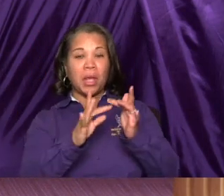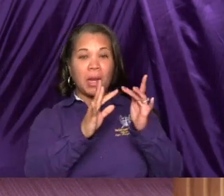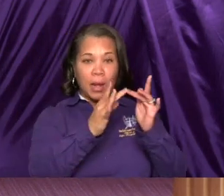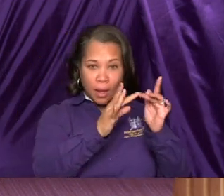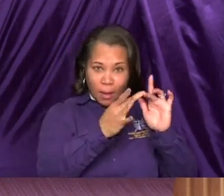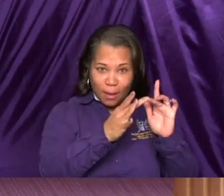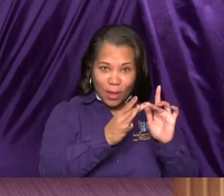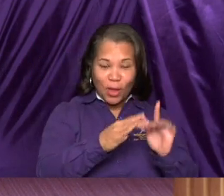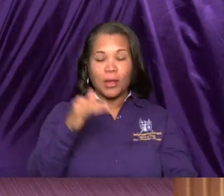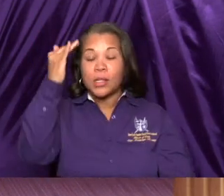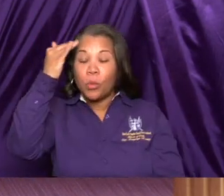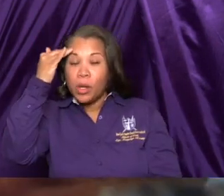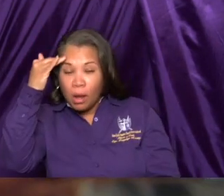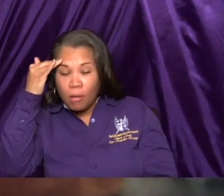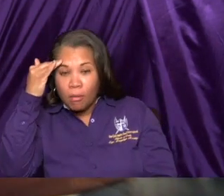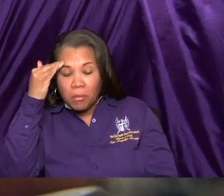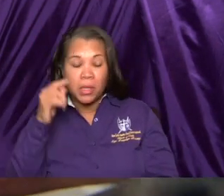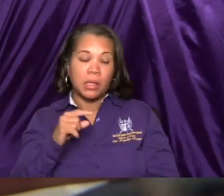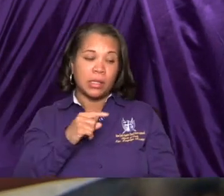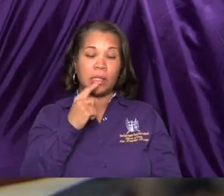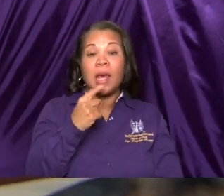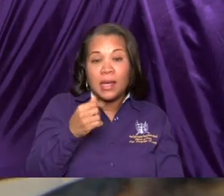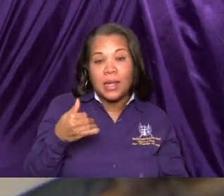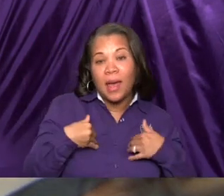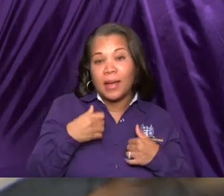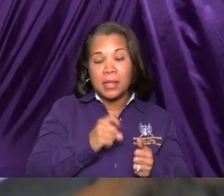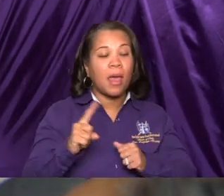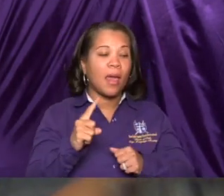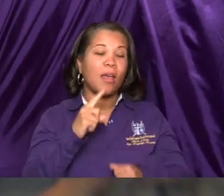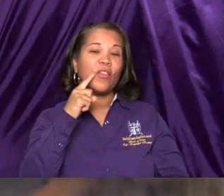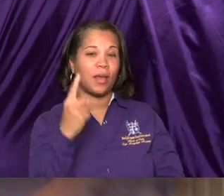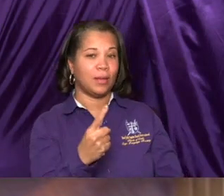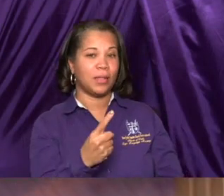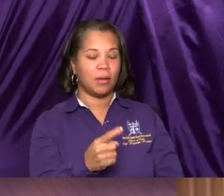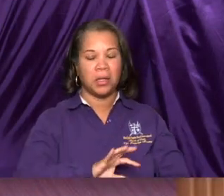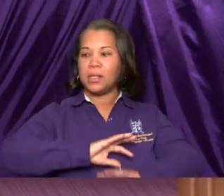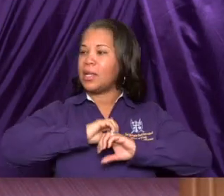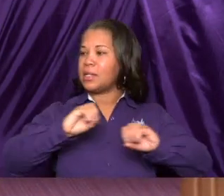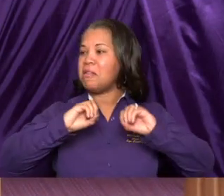Because we know Google has every answer, right? Google didn't say anything.